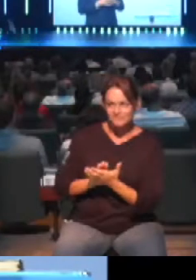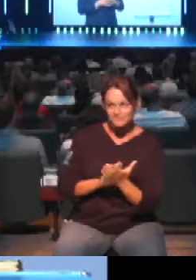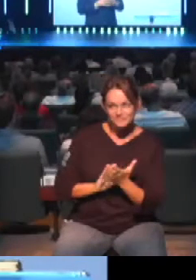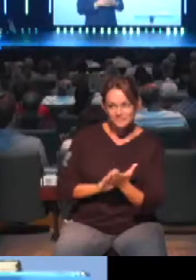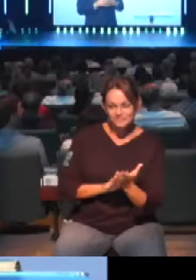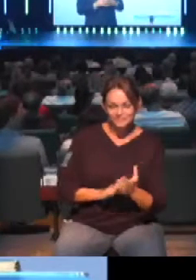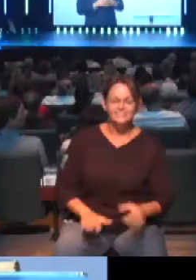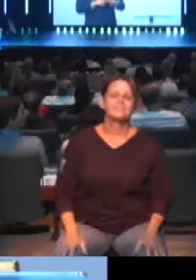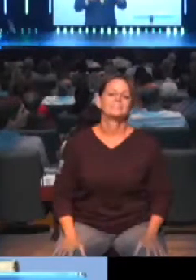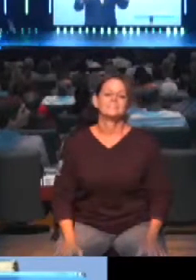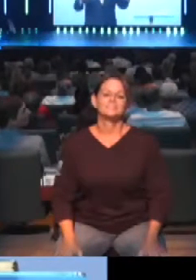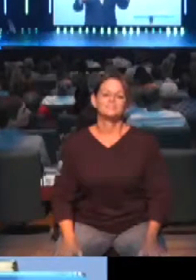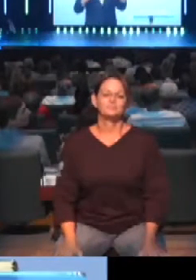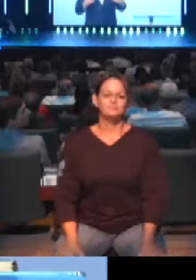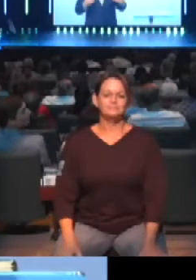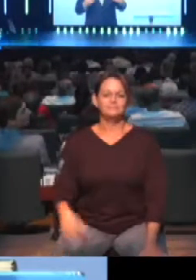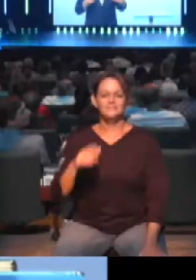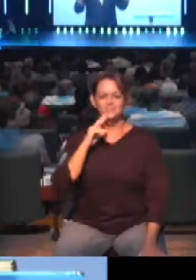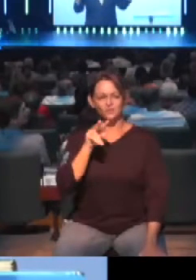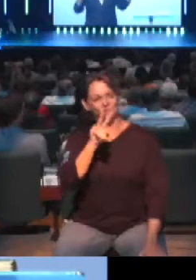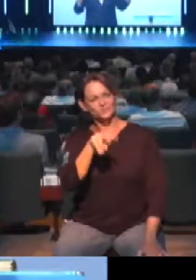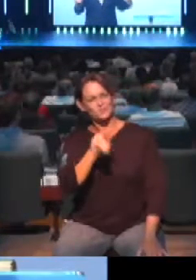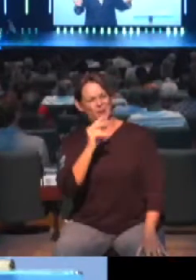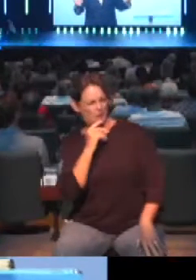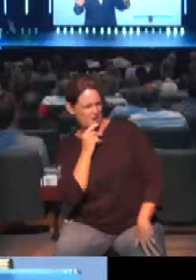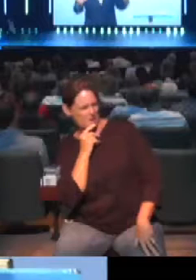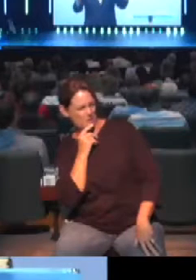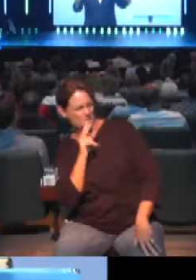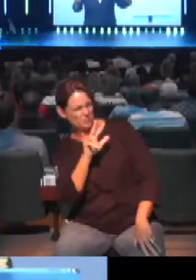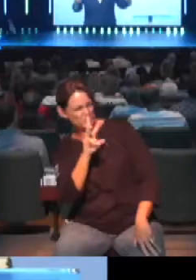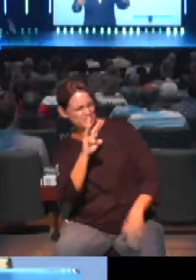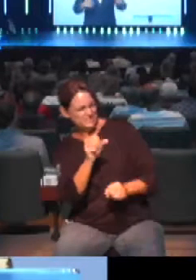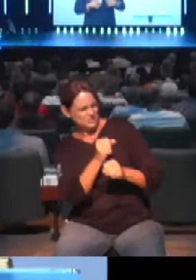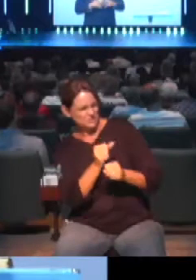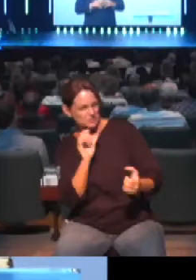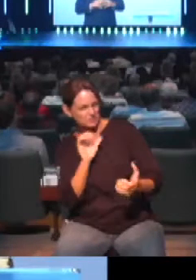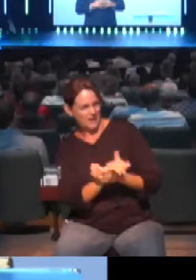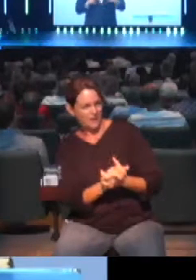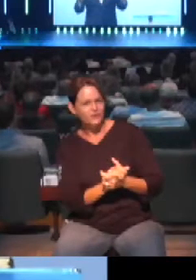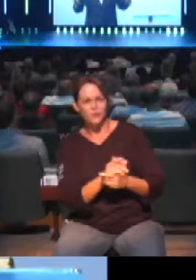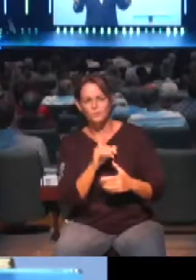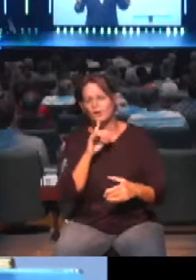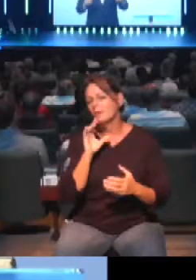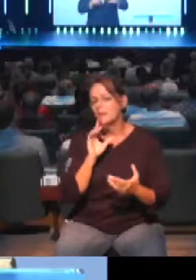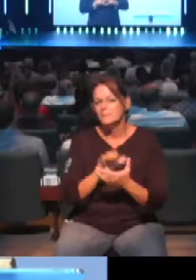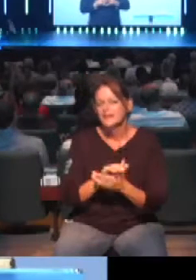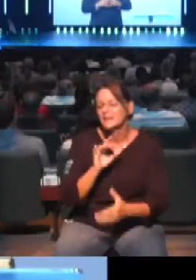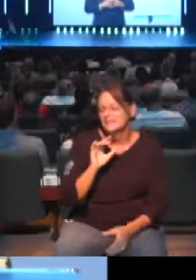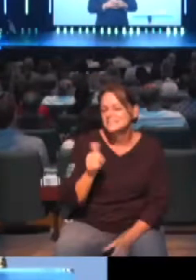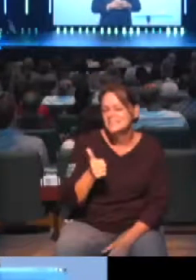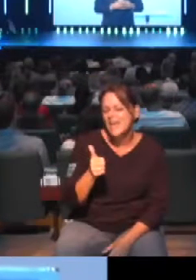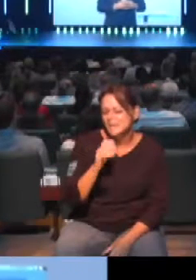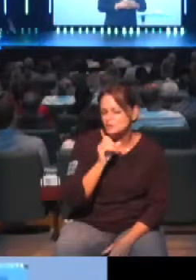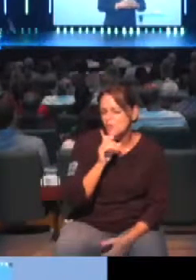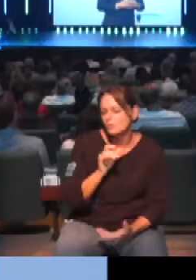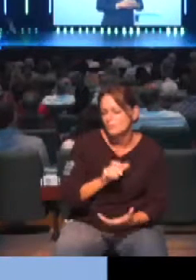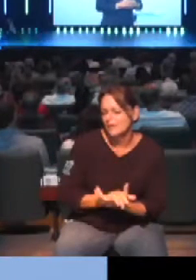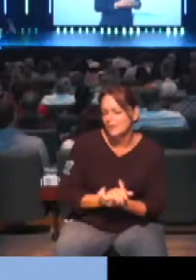So, and I know when you look at me, you think 36 years. That's true. We got married when we were 10. And